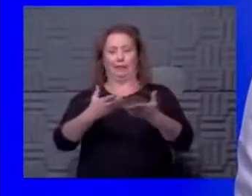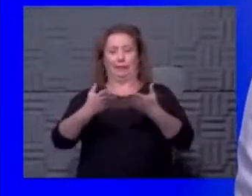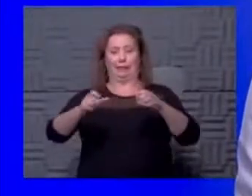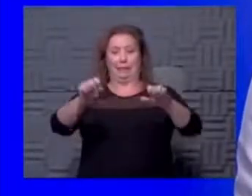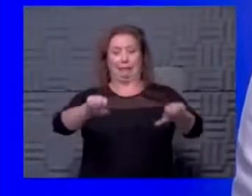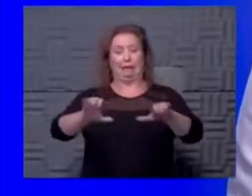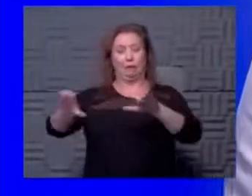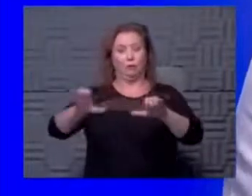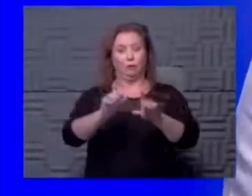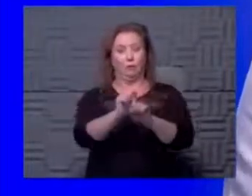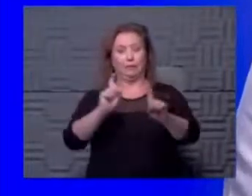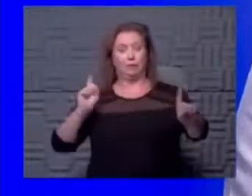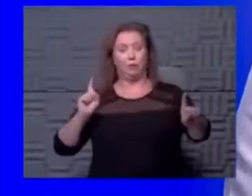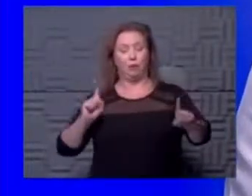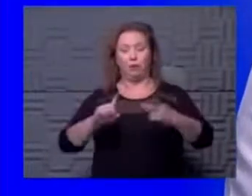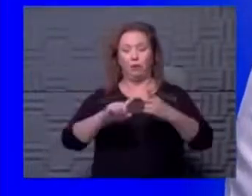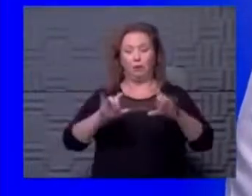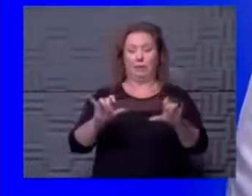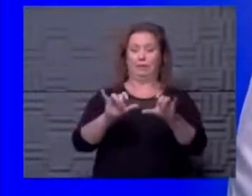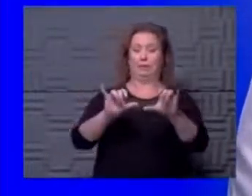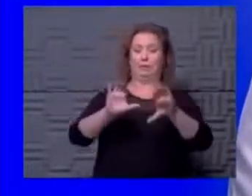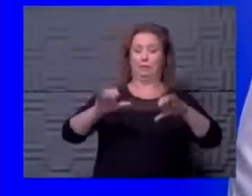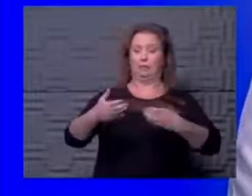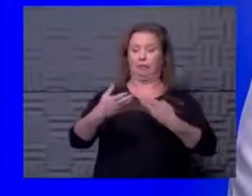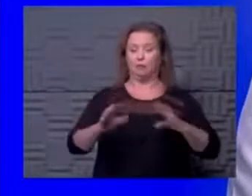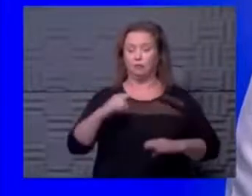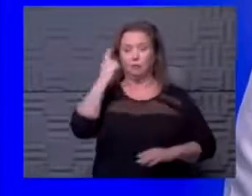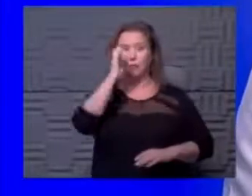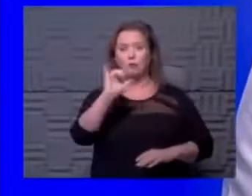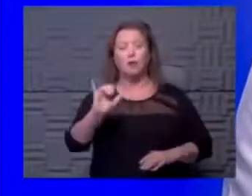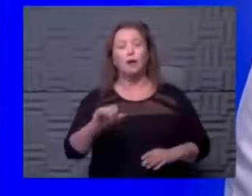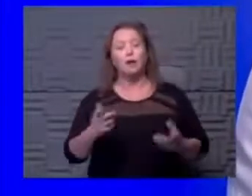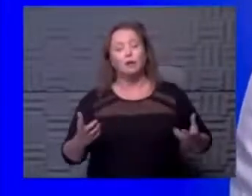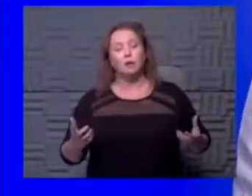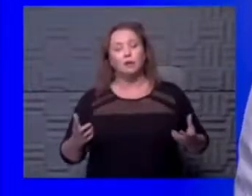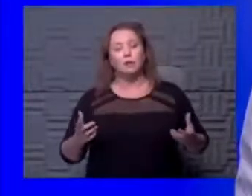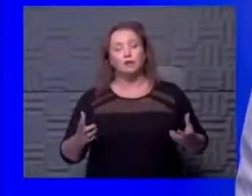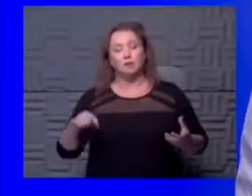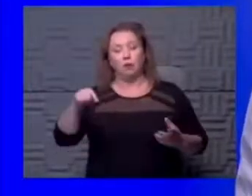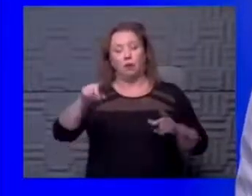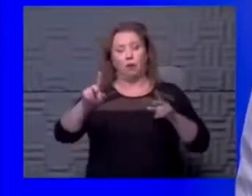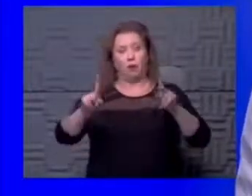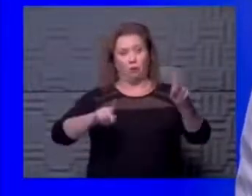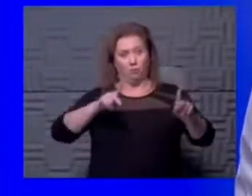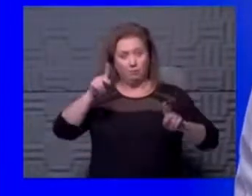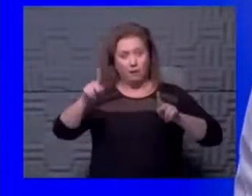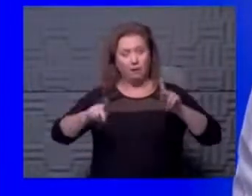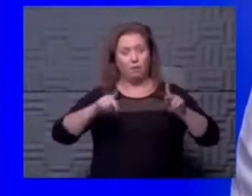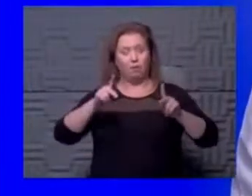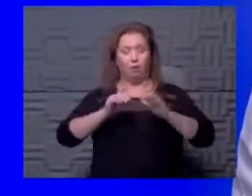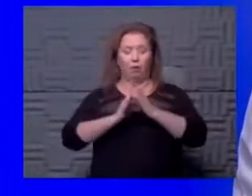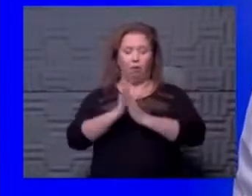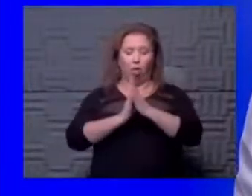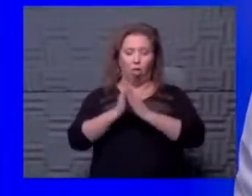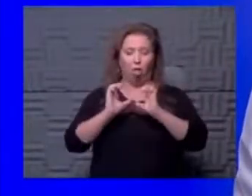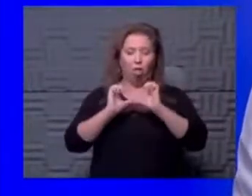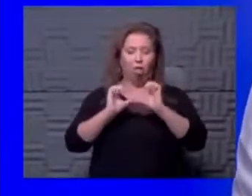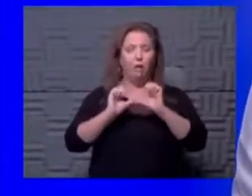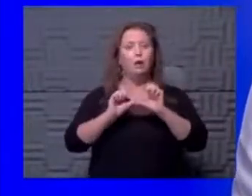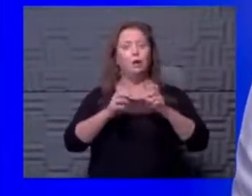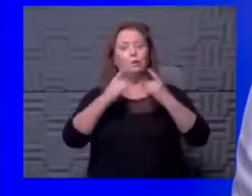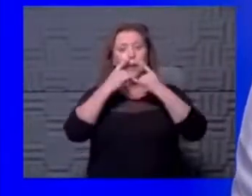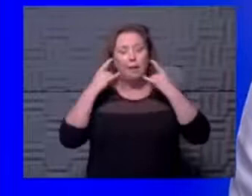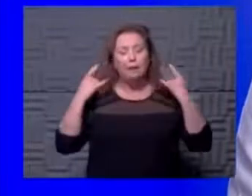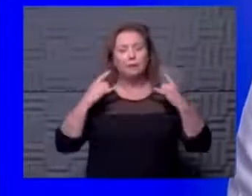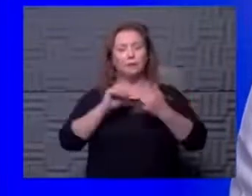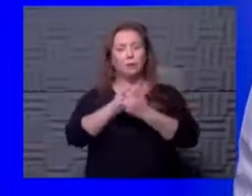that are taking place? What do the size of the classrooms look like? Are people going to be vigilant? Are the administrators going to